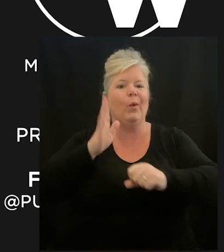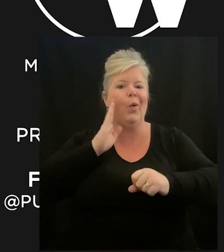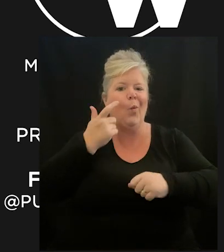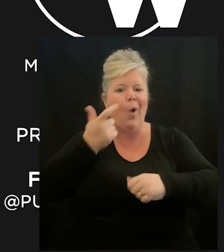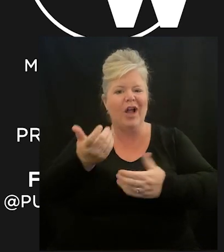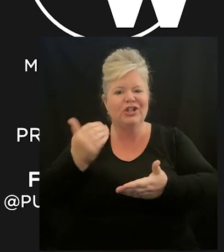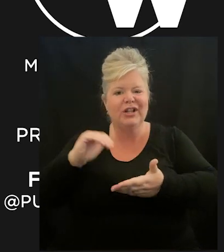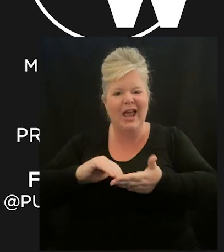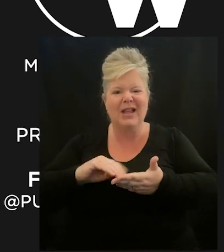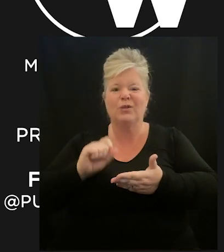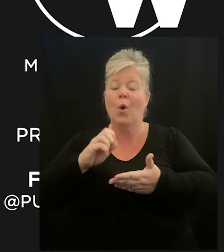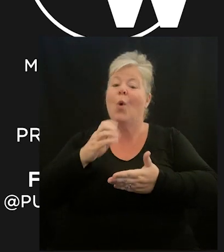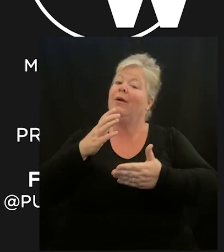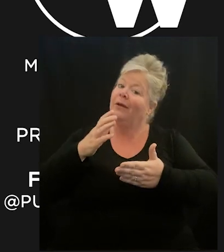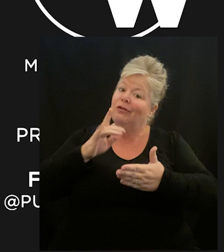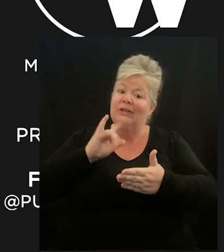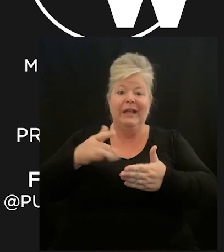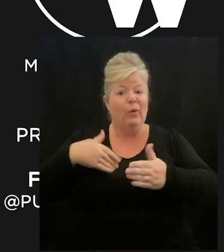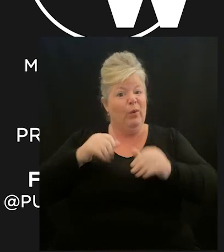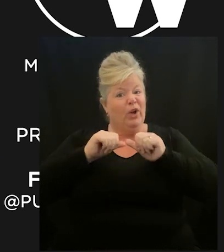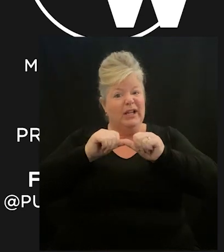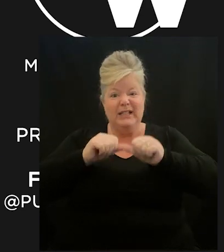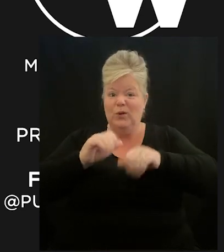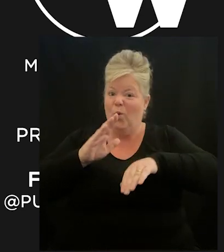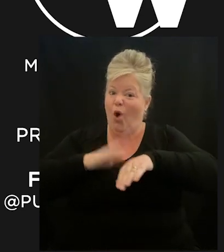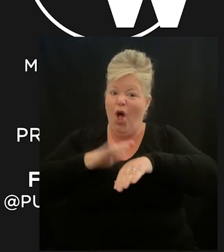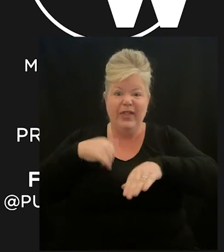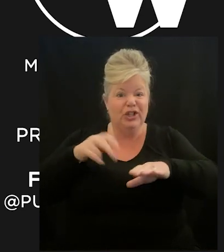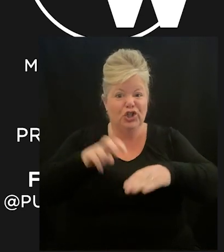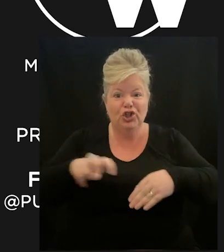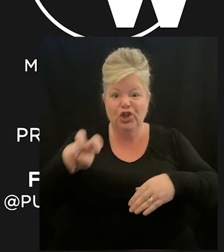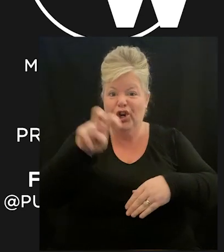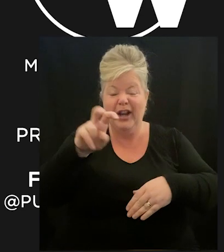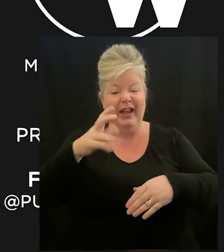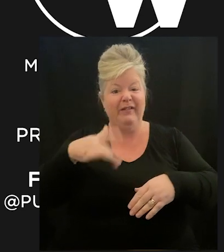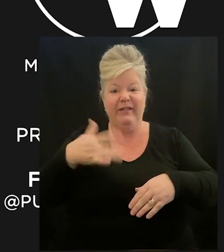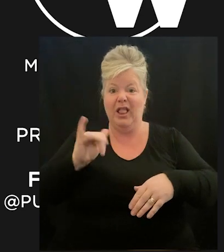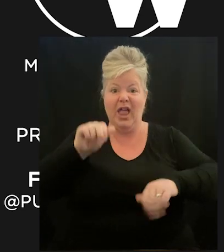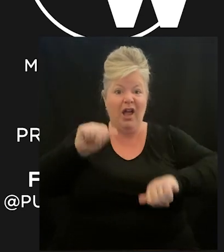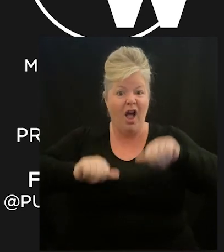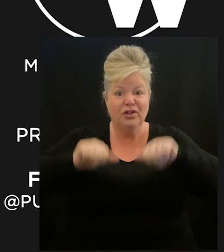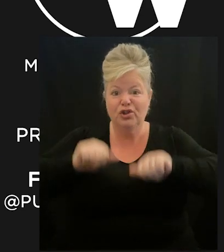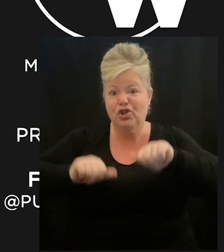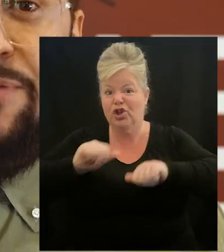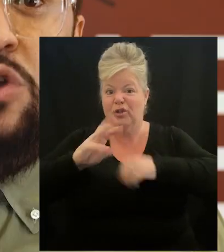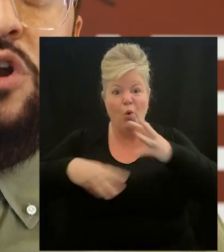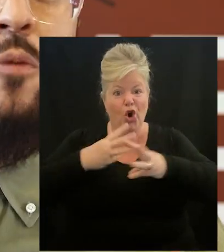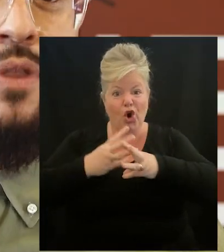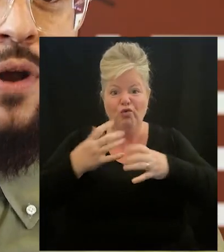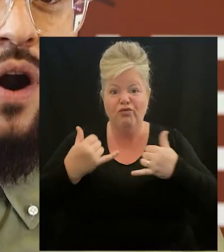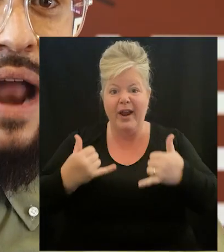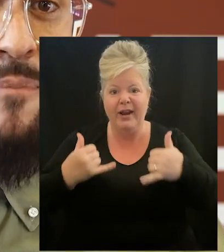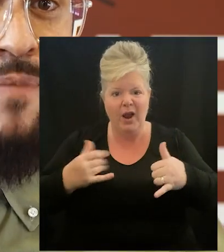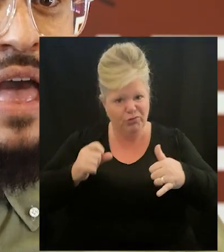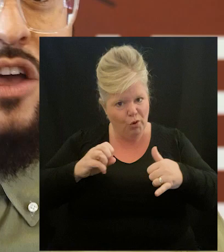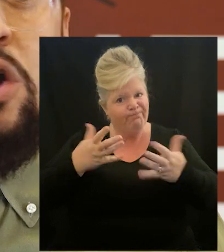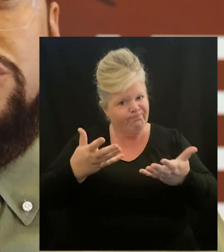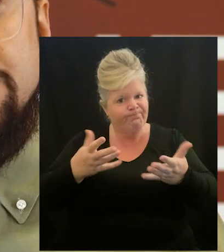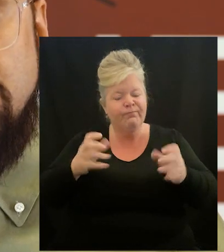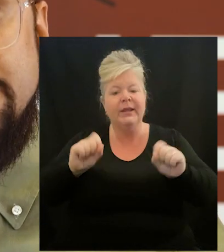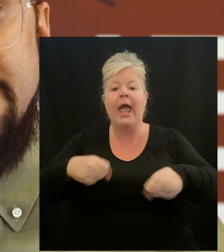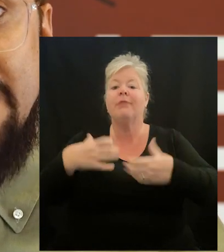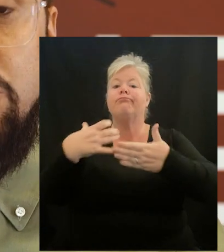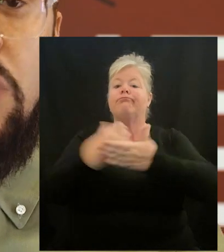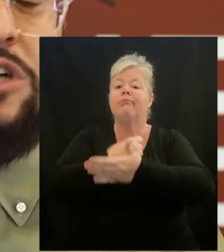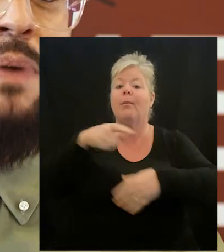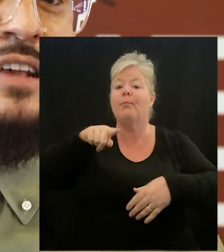really applicable as we continue on this pandemic journey in a world of uncertainty that we are facing. You can open the Pure Heart app, go to